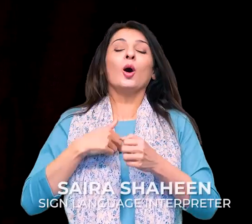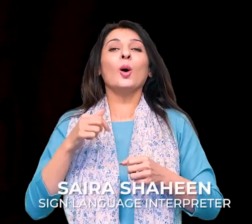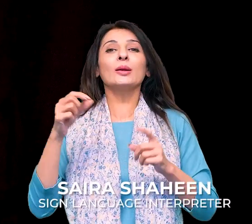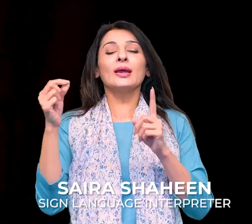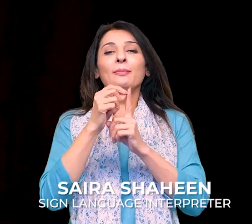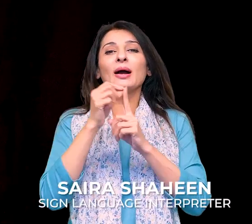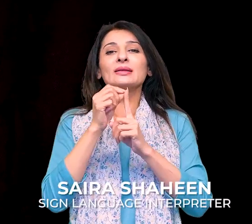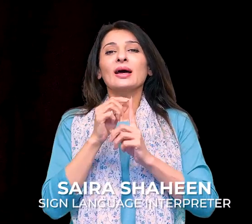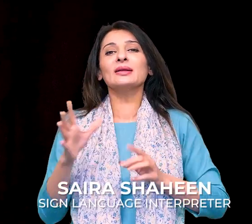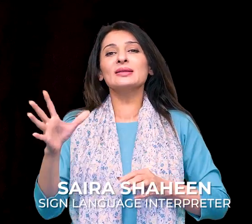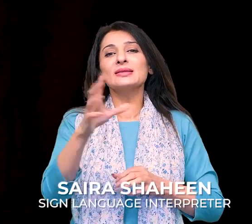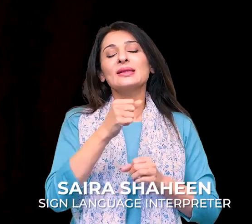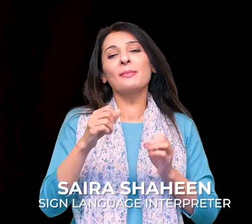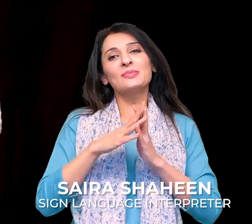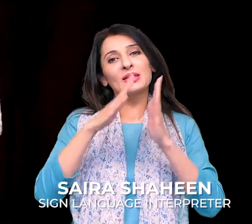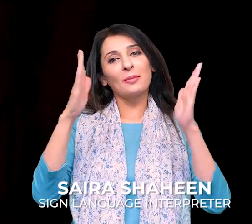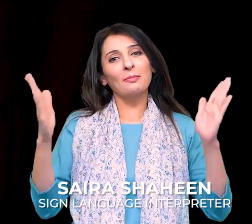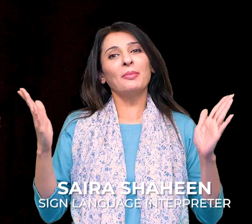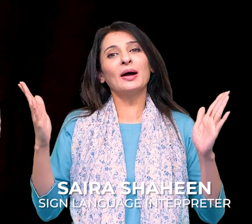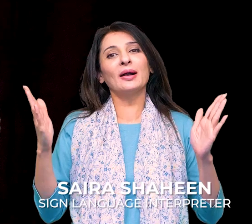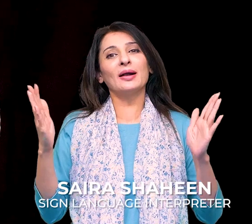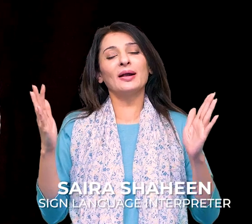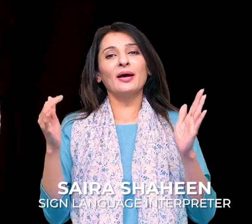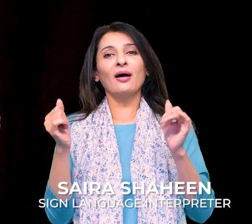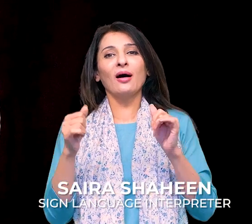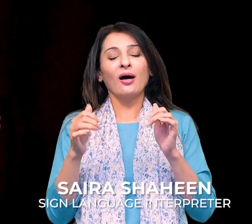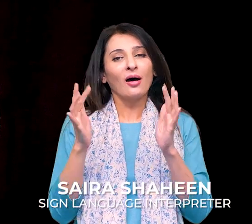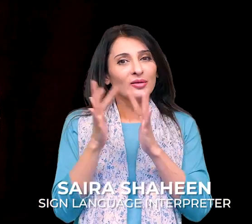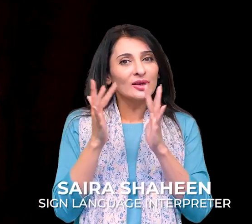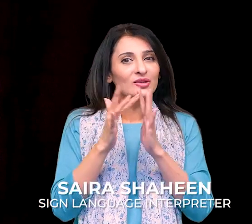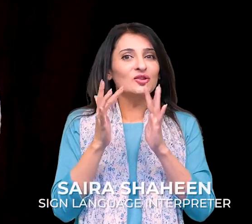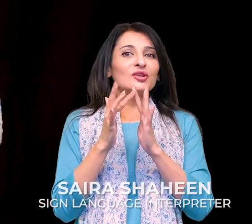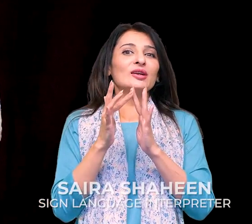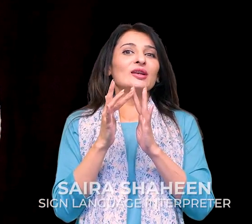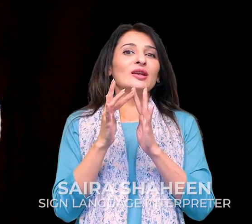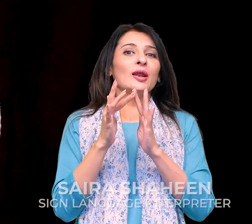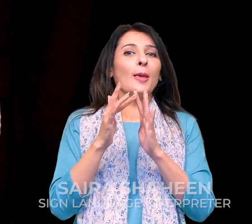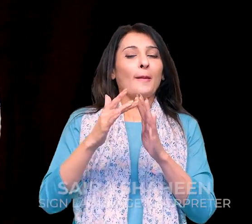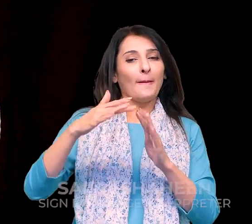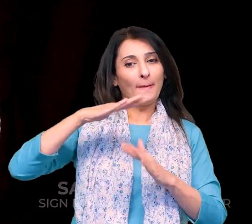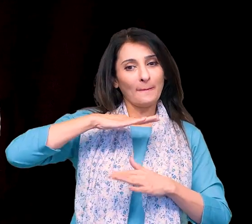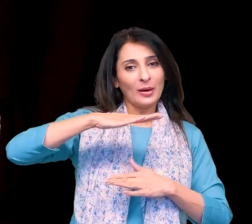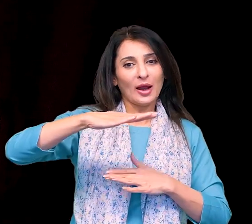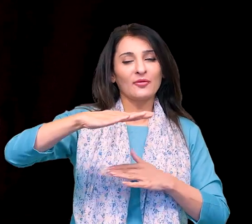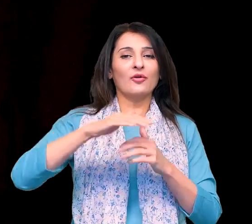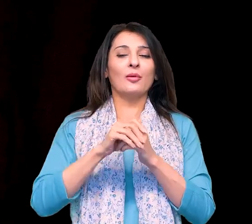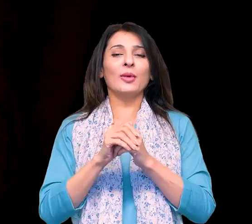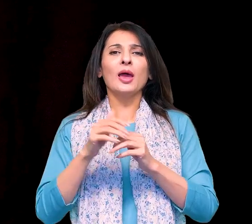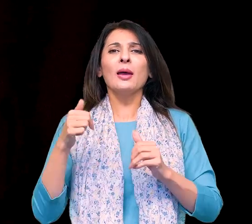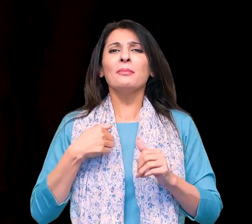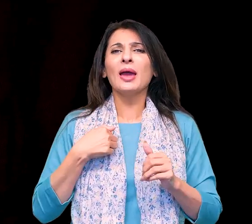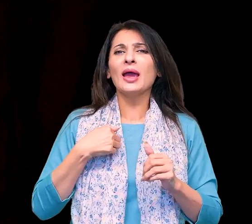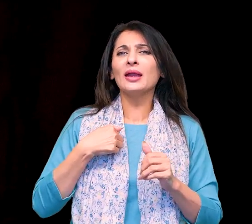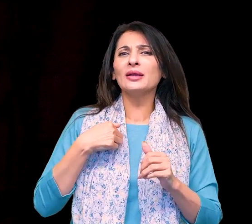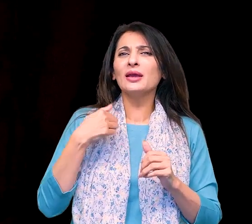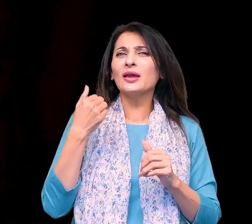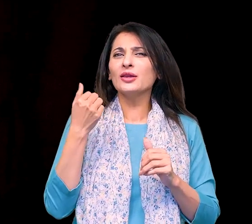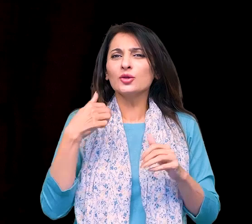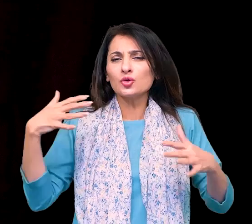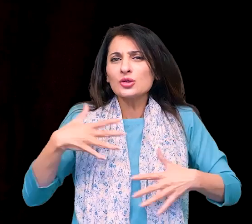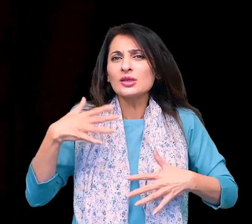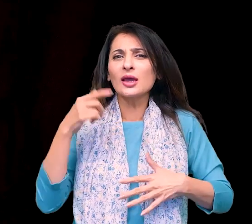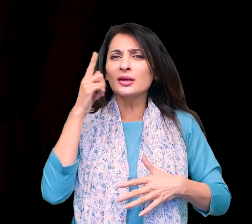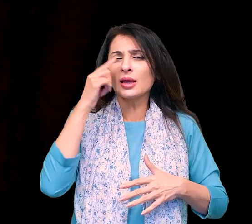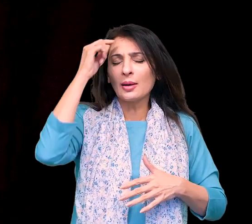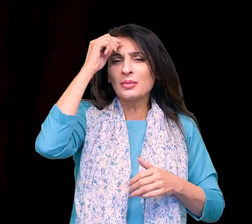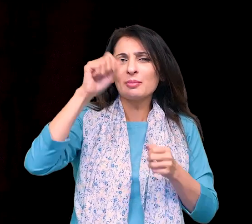digital mothering platform. So I began Scaryammi. A lot of people ask me, why is it called Scaryammi? It's called Scaryammi